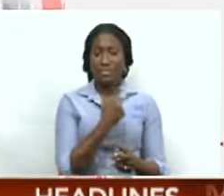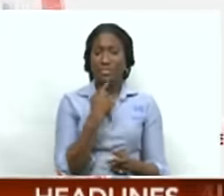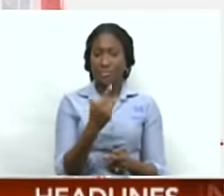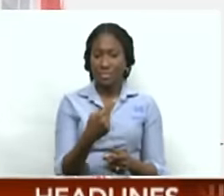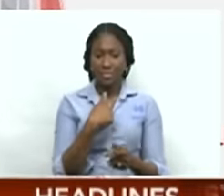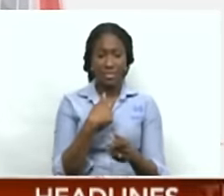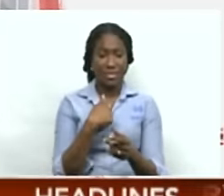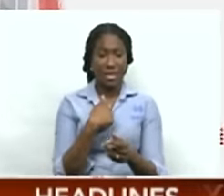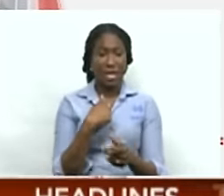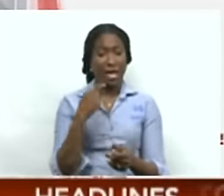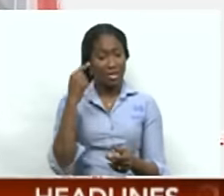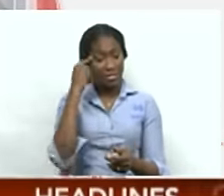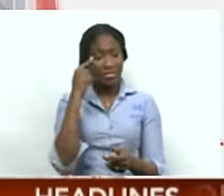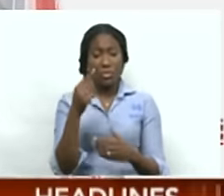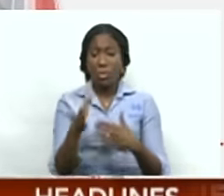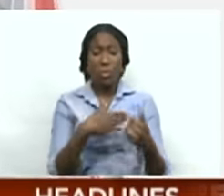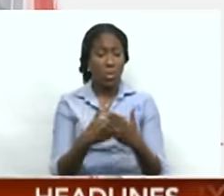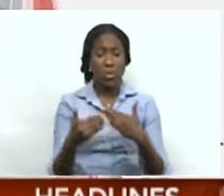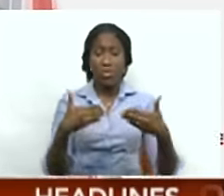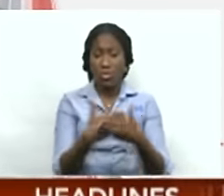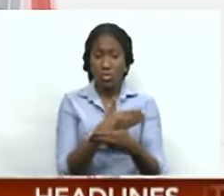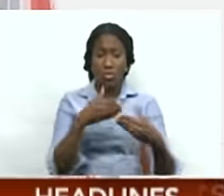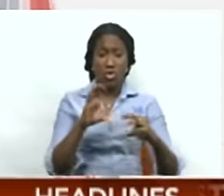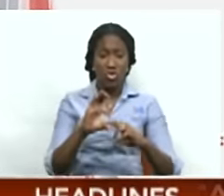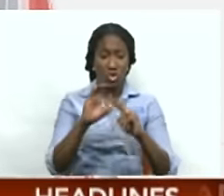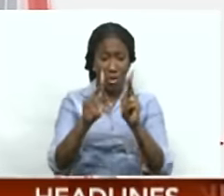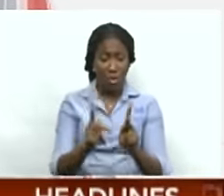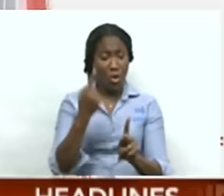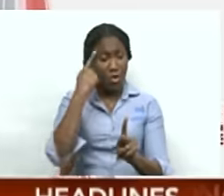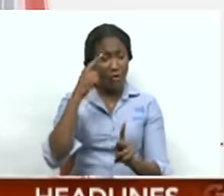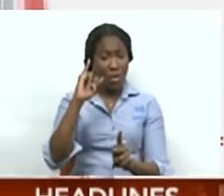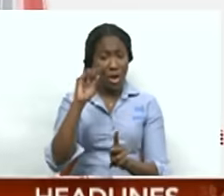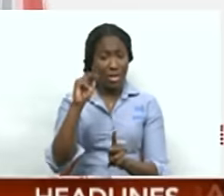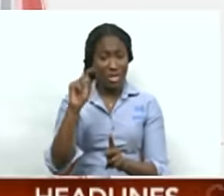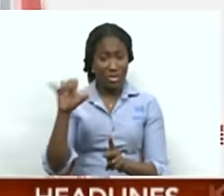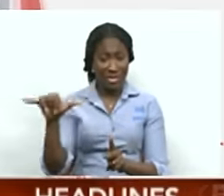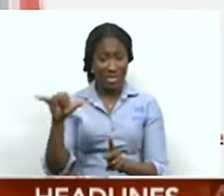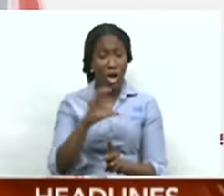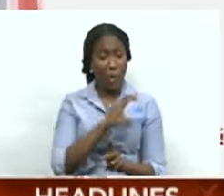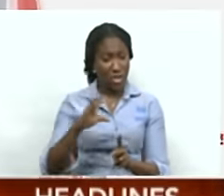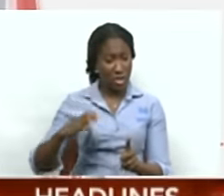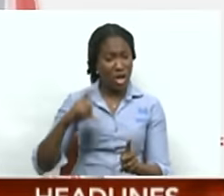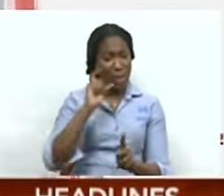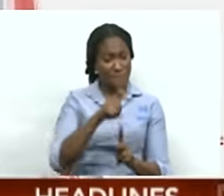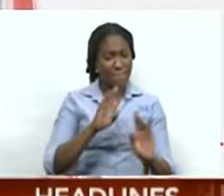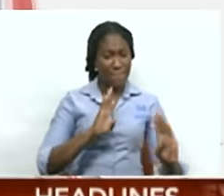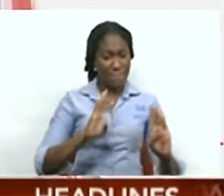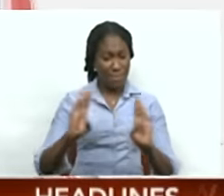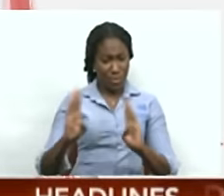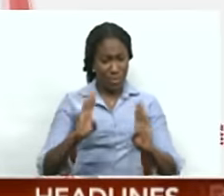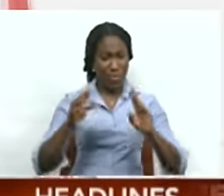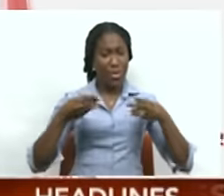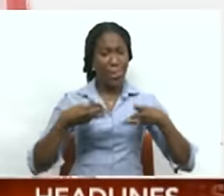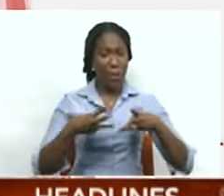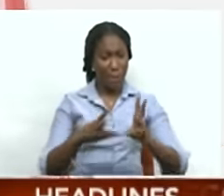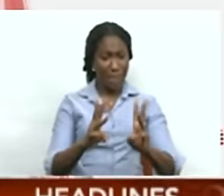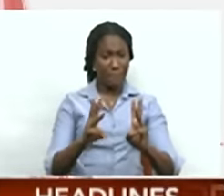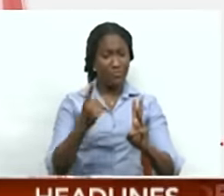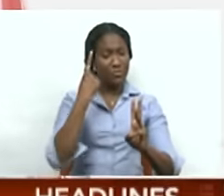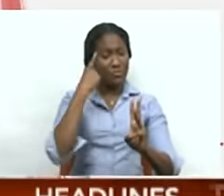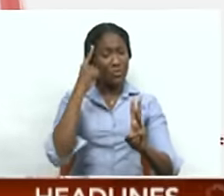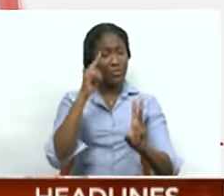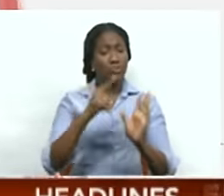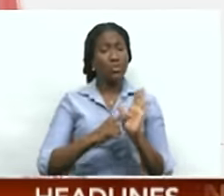Integrity Commission has to operate in a manner that will suggest and give